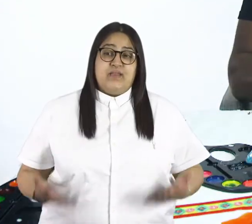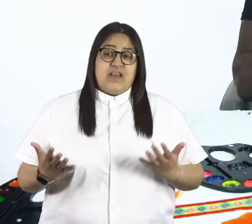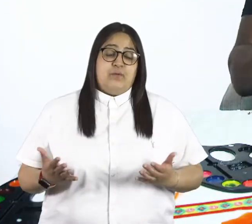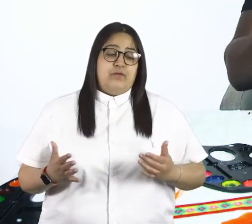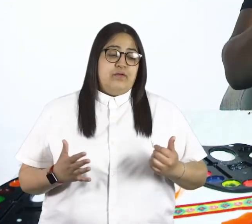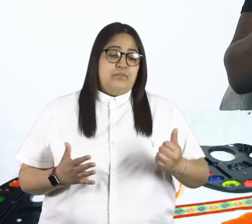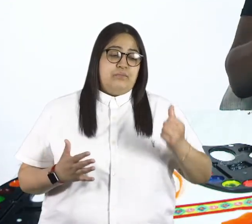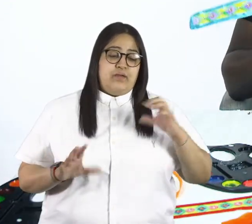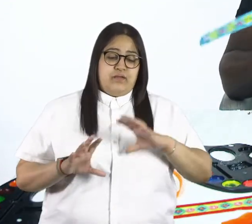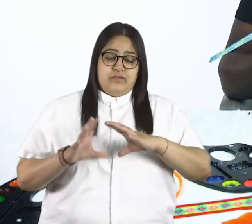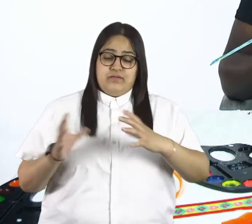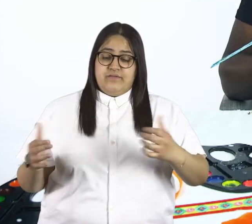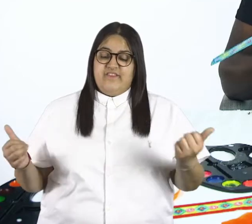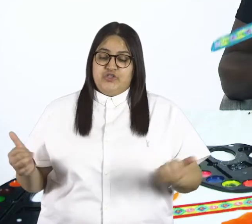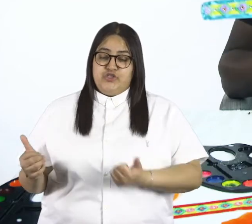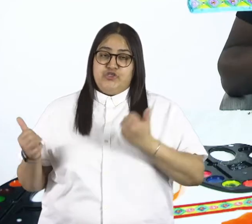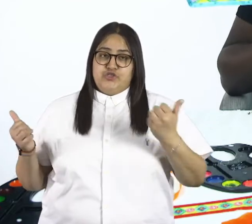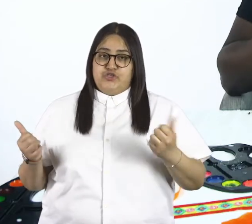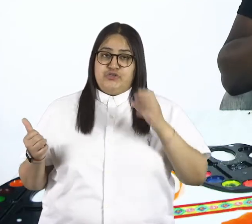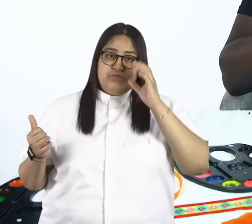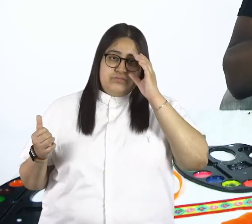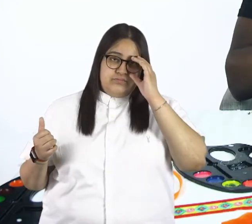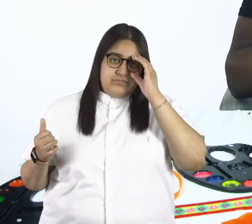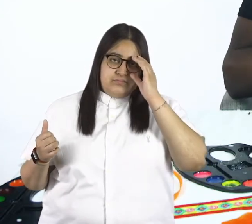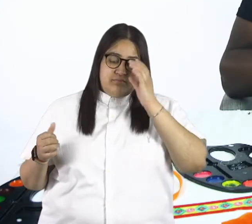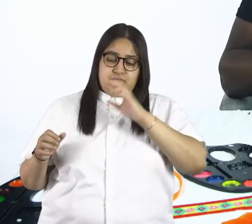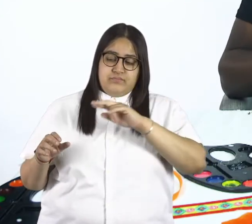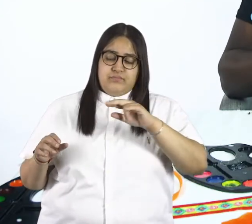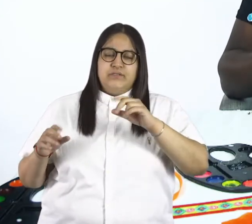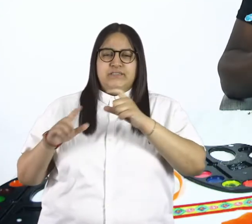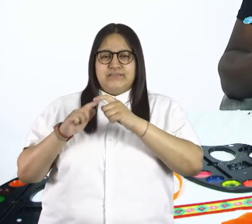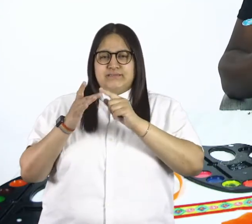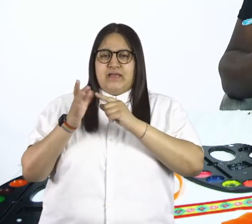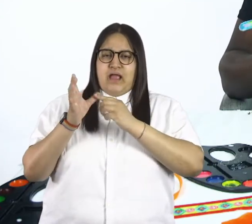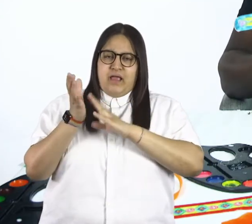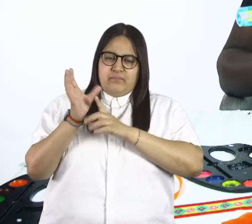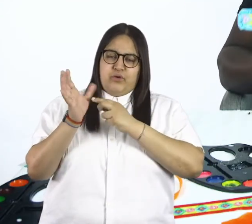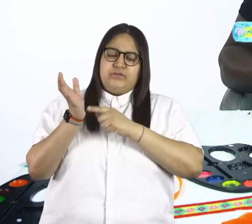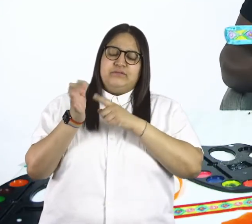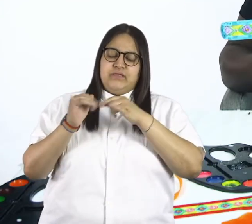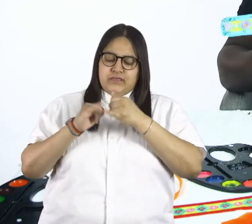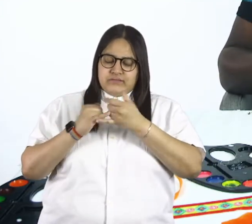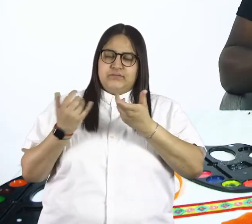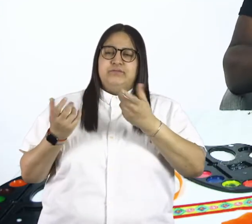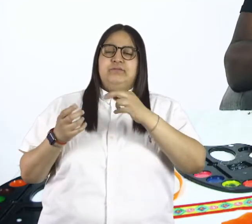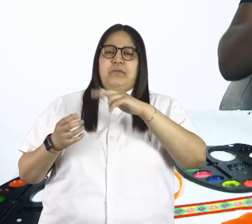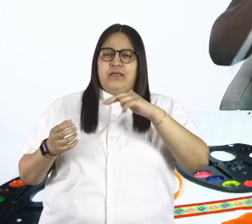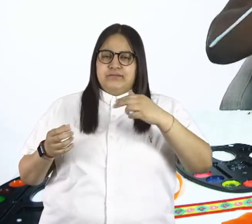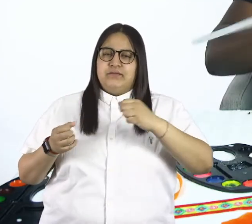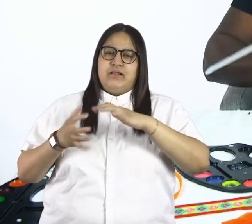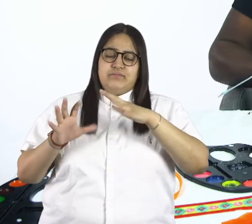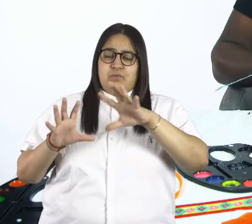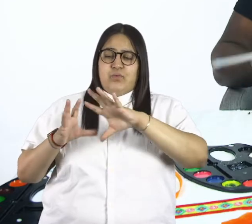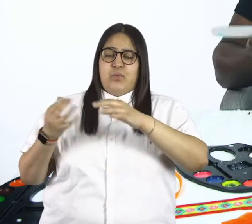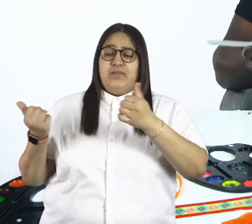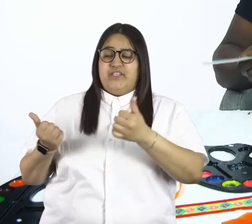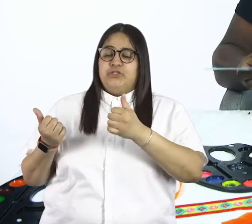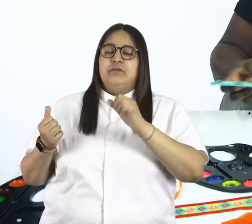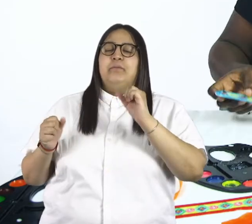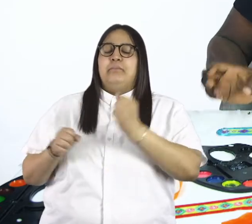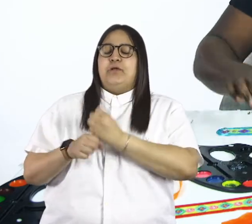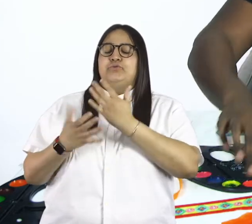I've finished applying the ribbon all around my headpiece, and we've waited some time for it to dry. So our